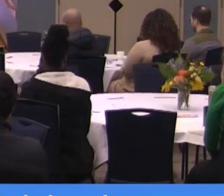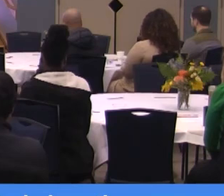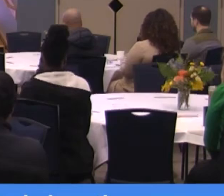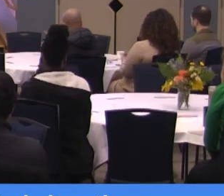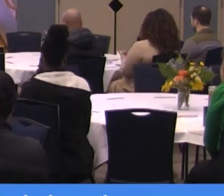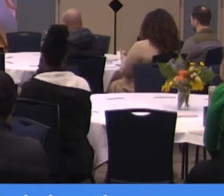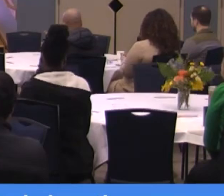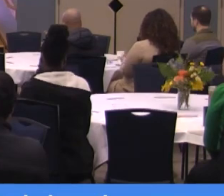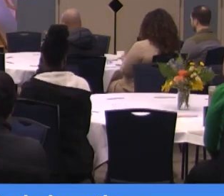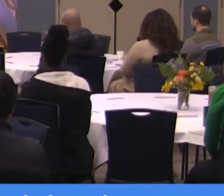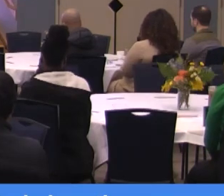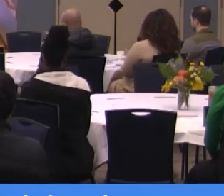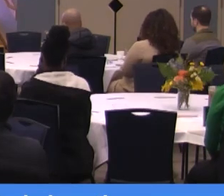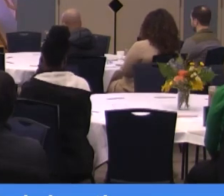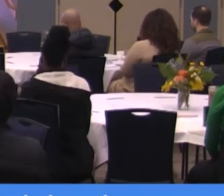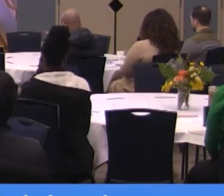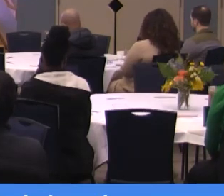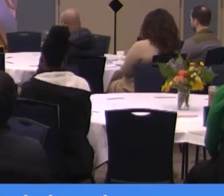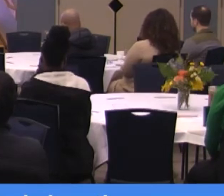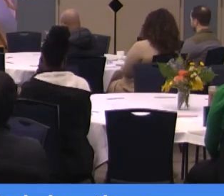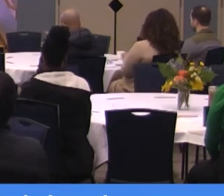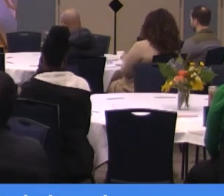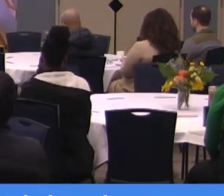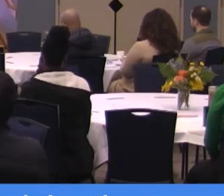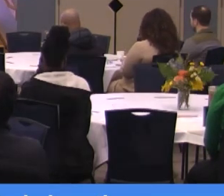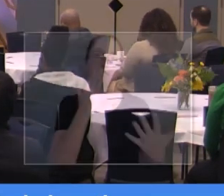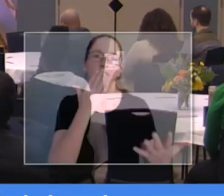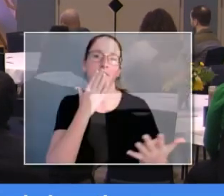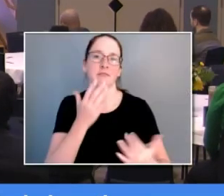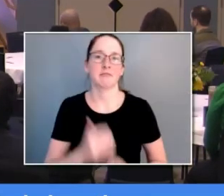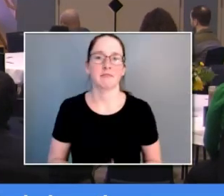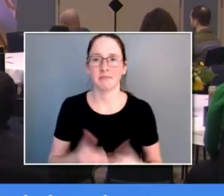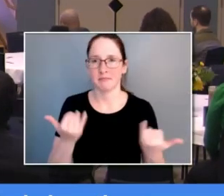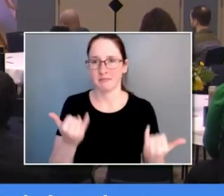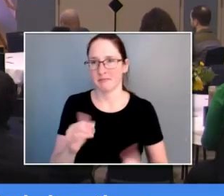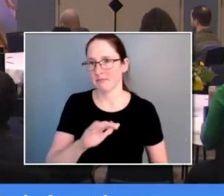Thank you. Ashe, Ashe, and Ashe. And I now present to you Lexus.